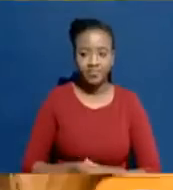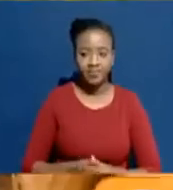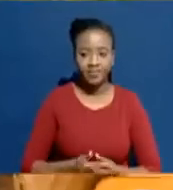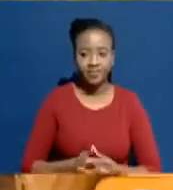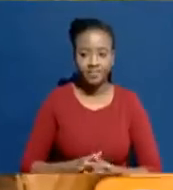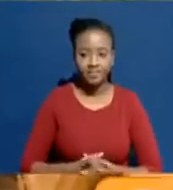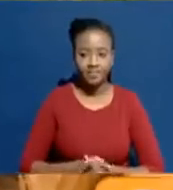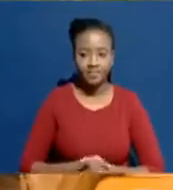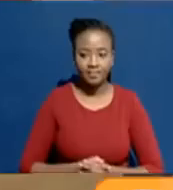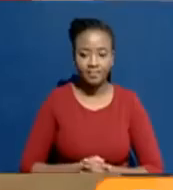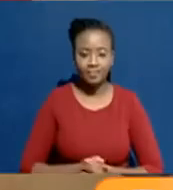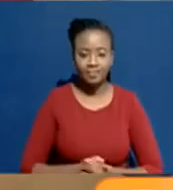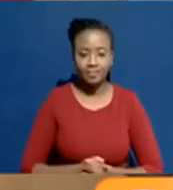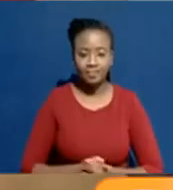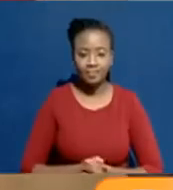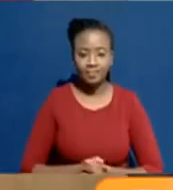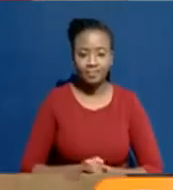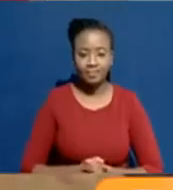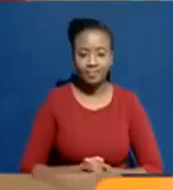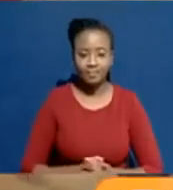You too. You too.